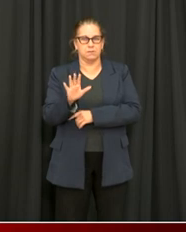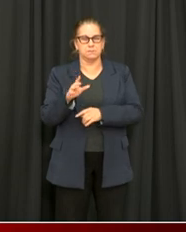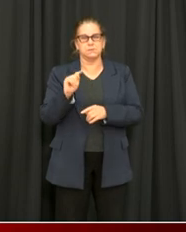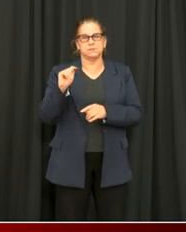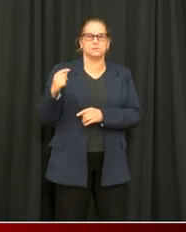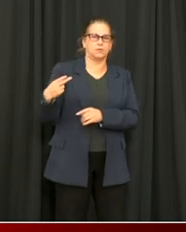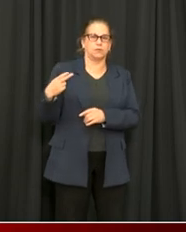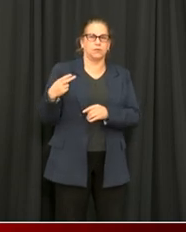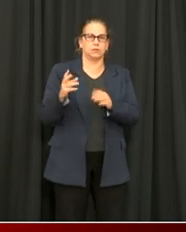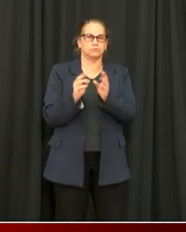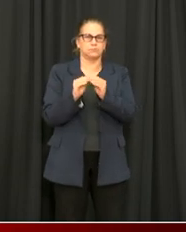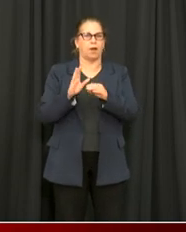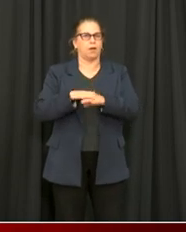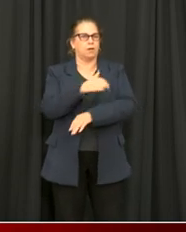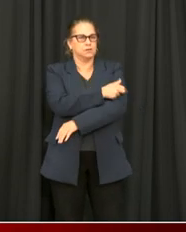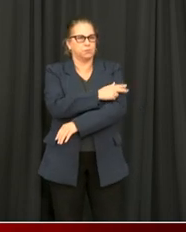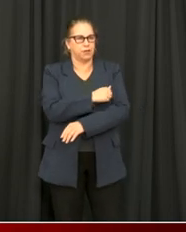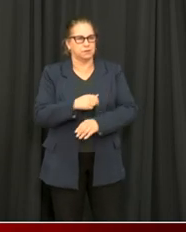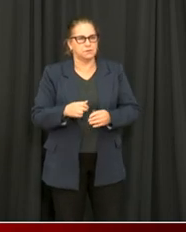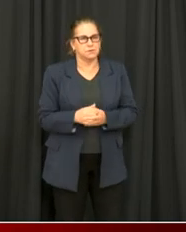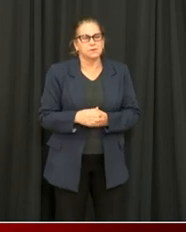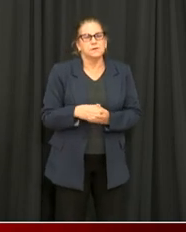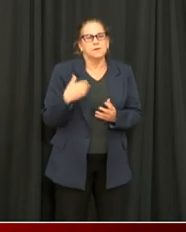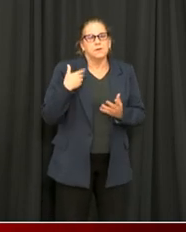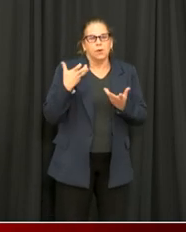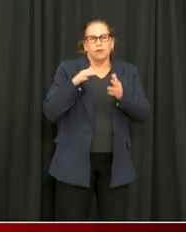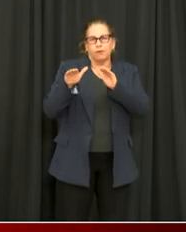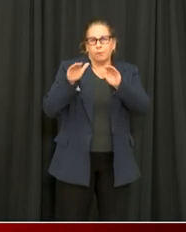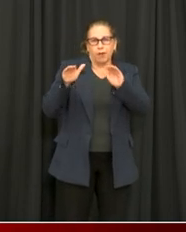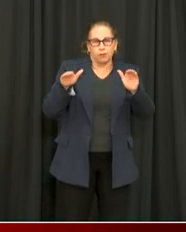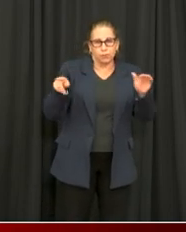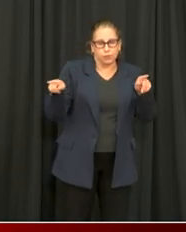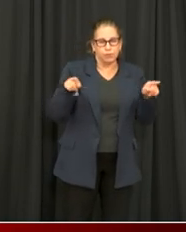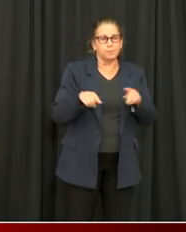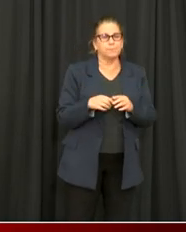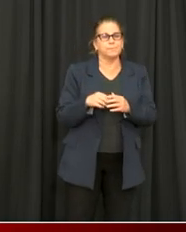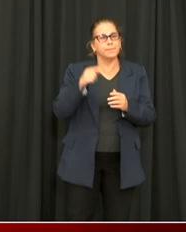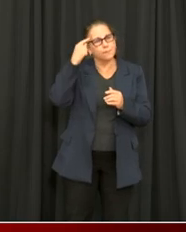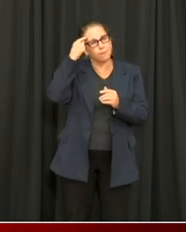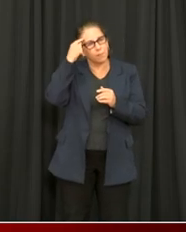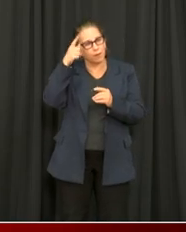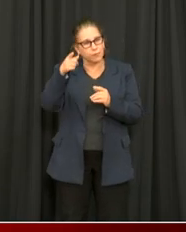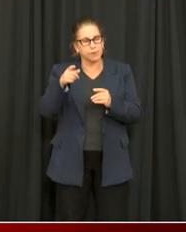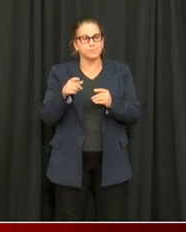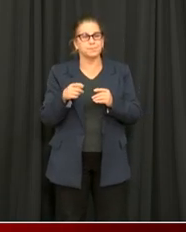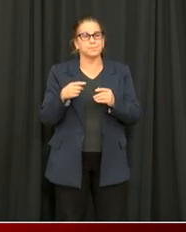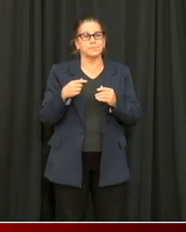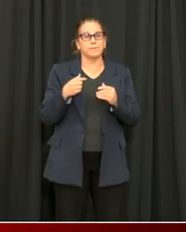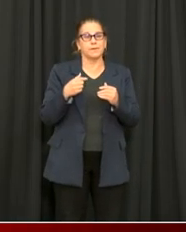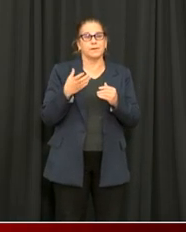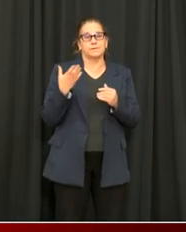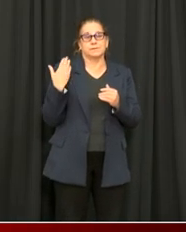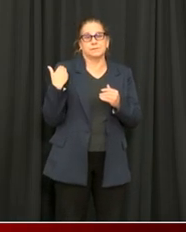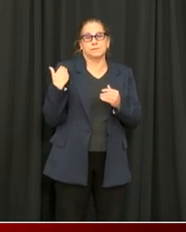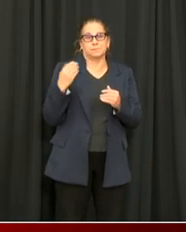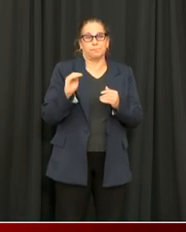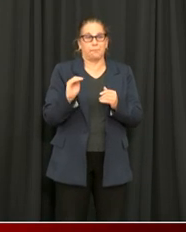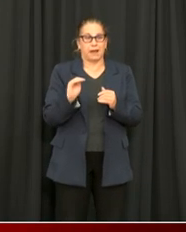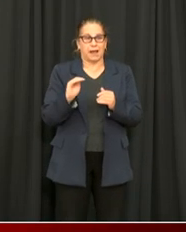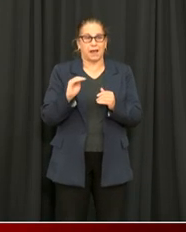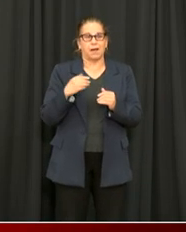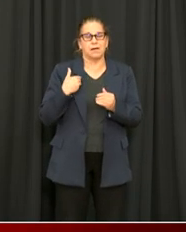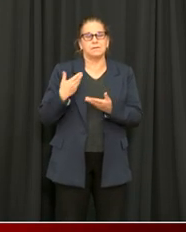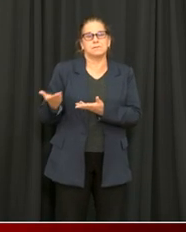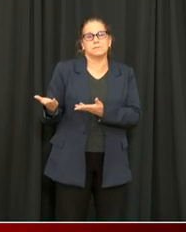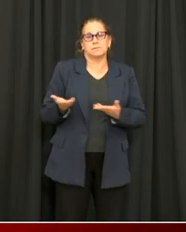to remind you that we talked in an earlier briefing where we invited GW and Howard University and